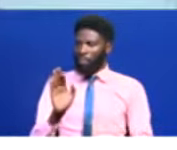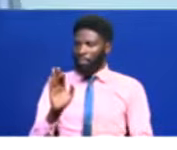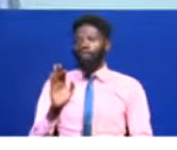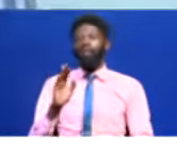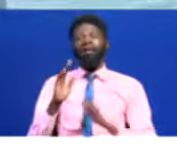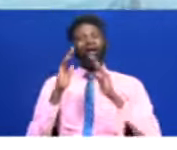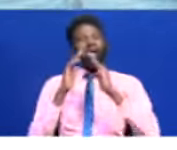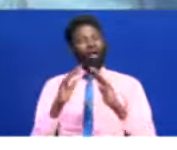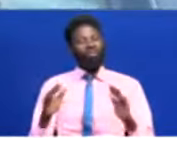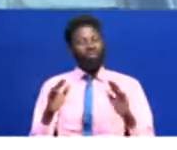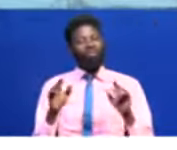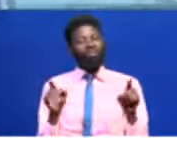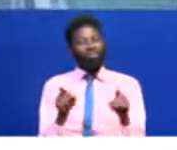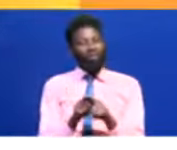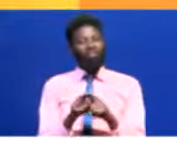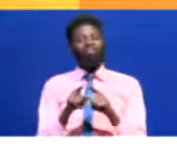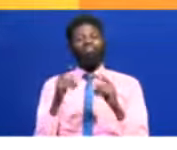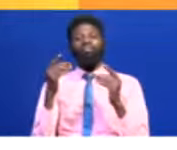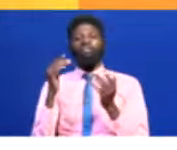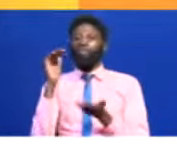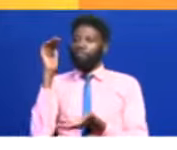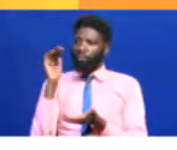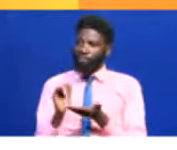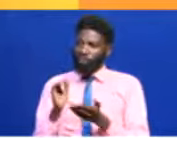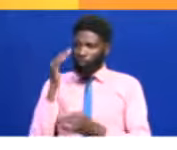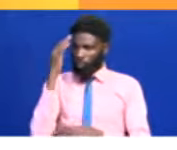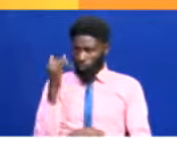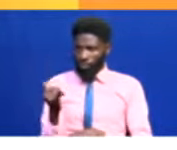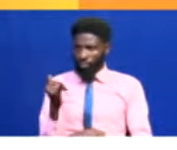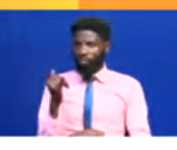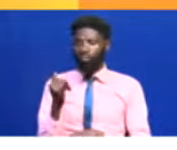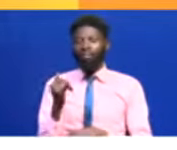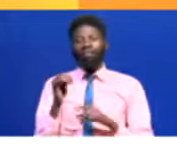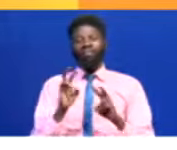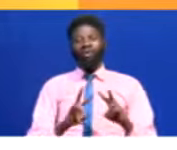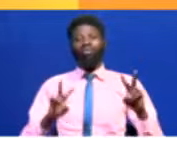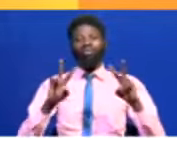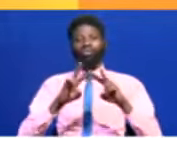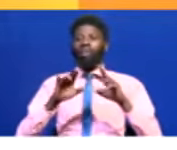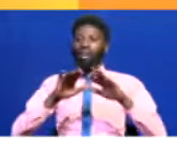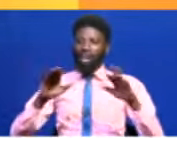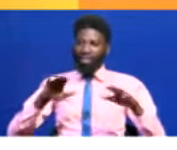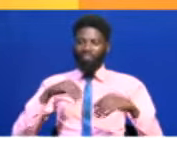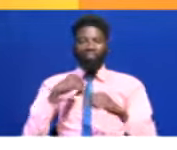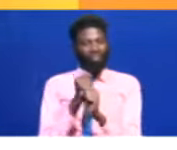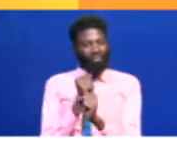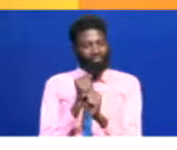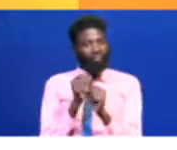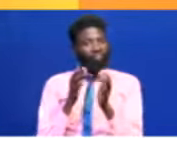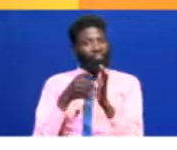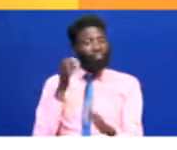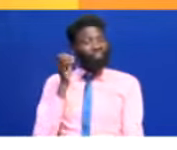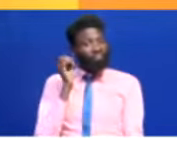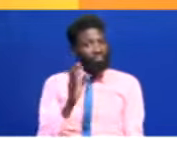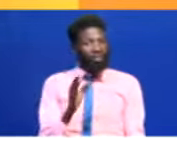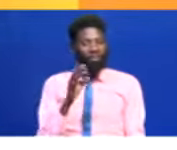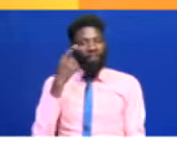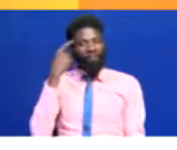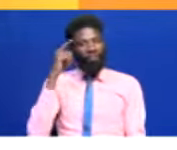that house go down, because you know the value of land contributes a lot in any